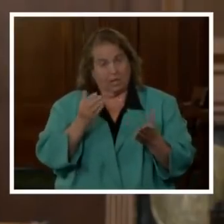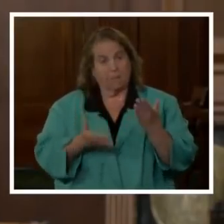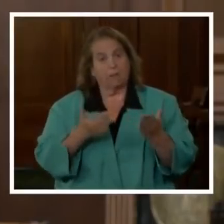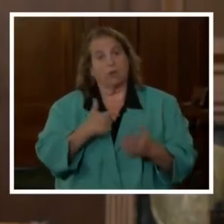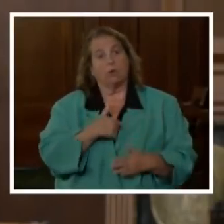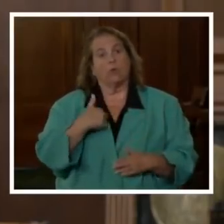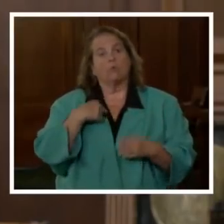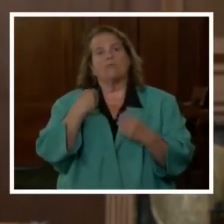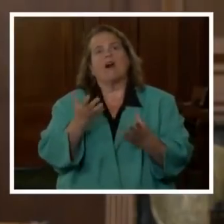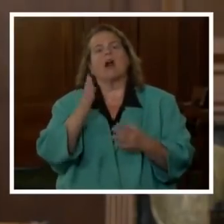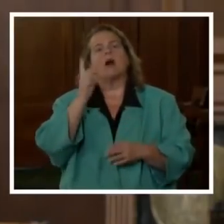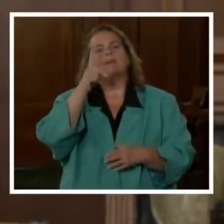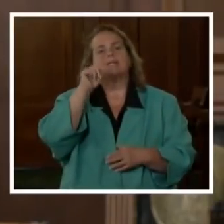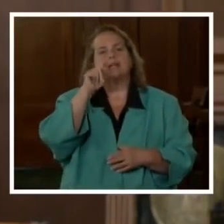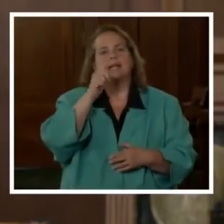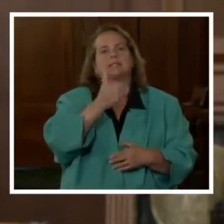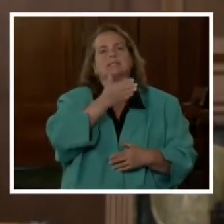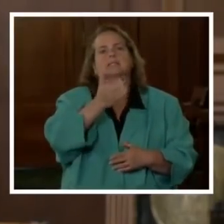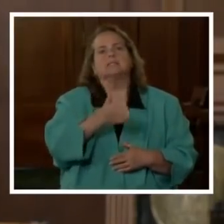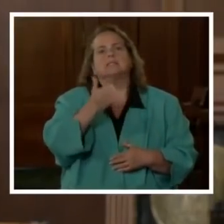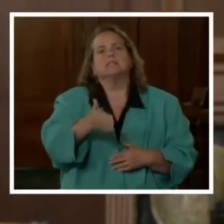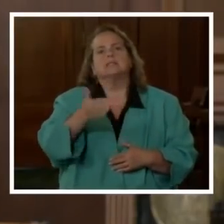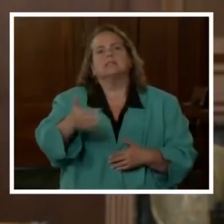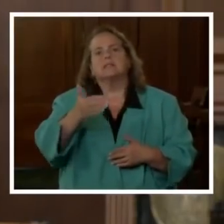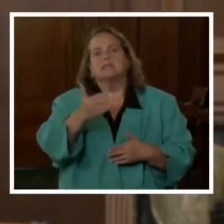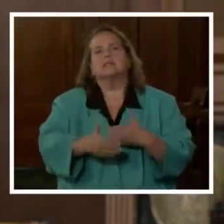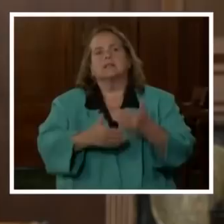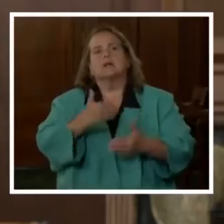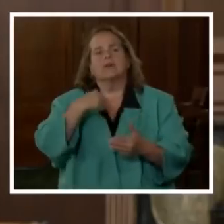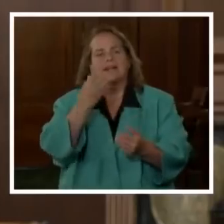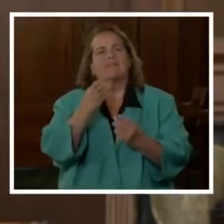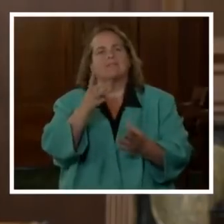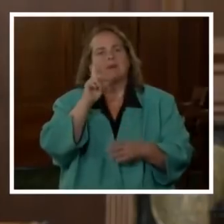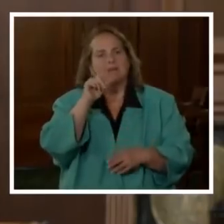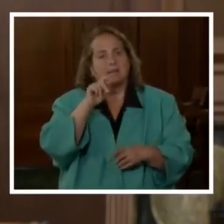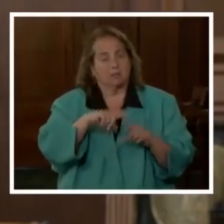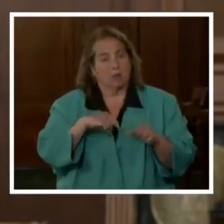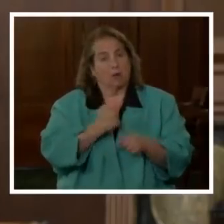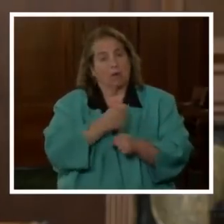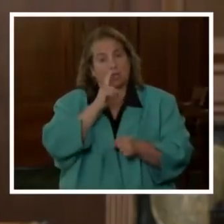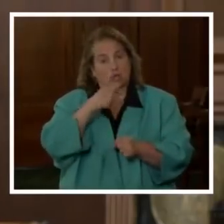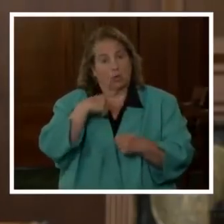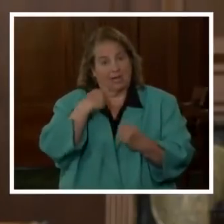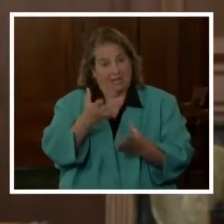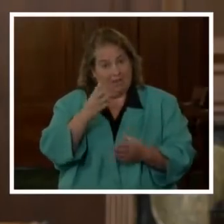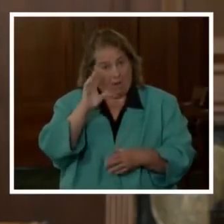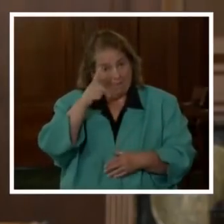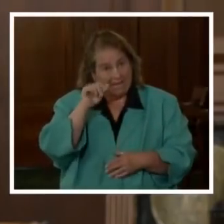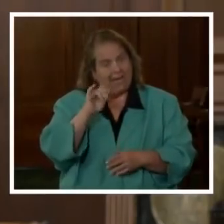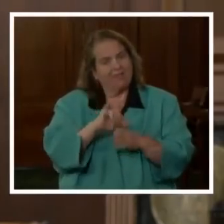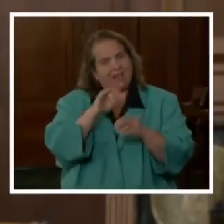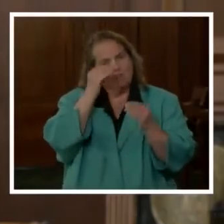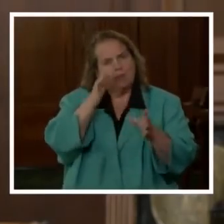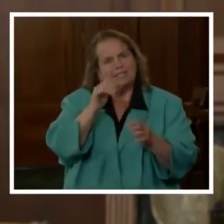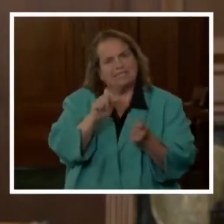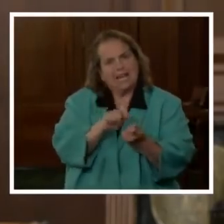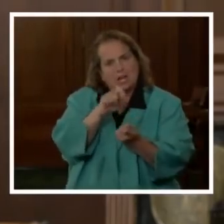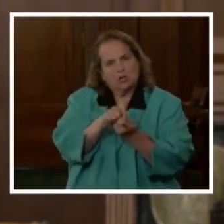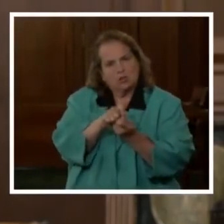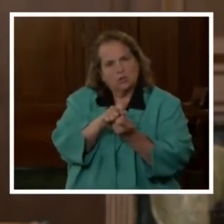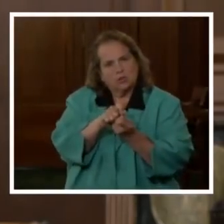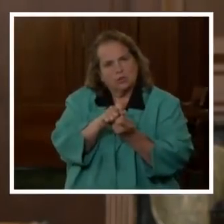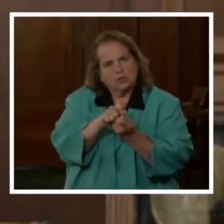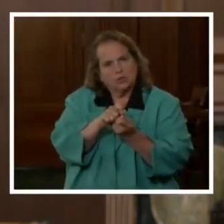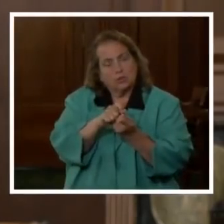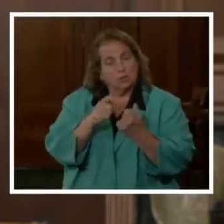provide updates along the way. But what I want to make sure is, when we provide an update, the information is accurate. Now,